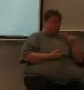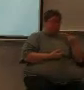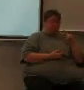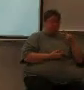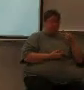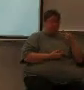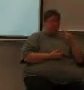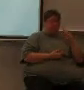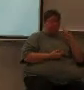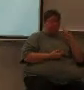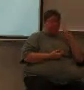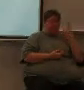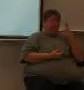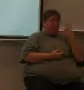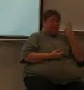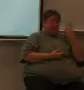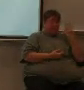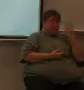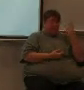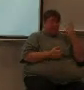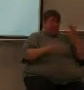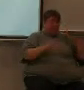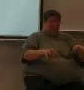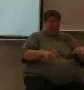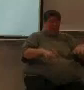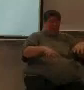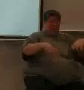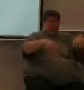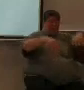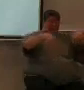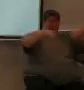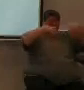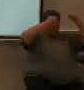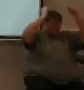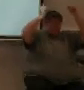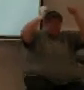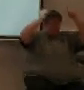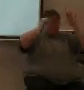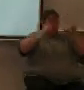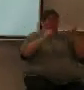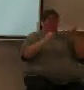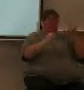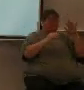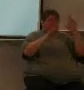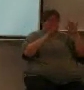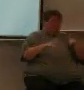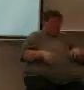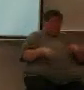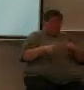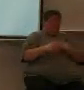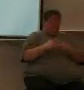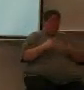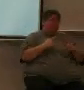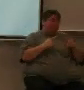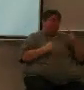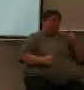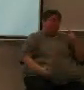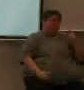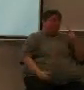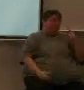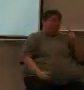remaining hydroxyl ions, just turned into water. So the pH doesn't change very much. That's similar to when you